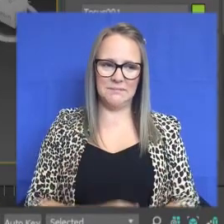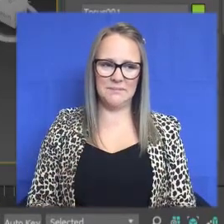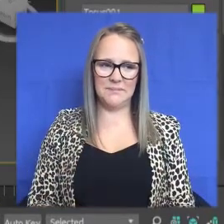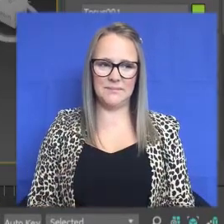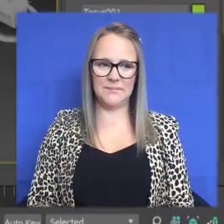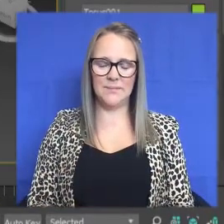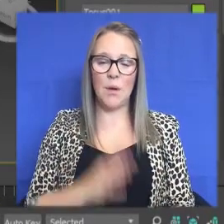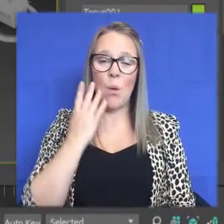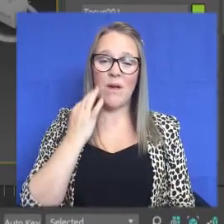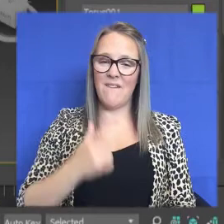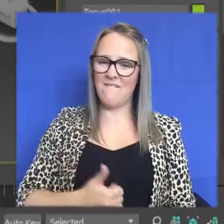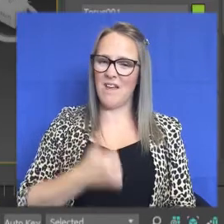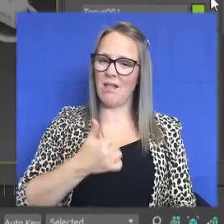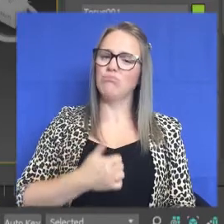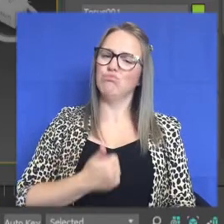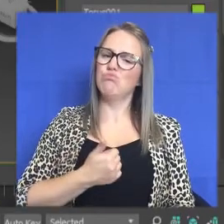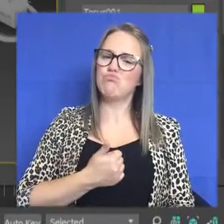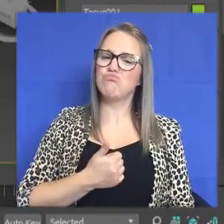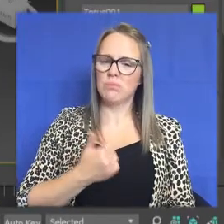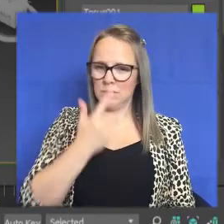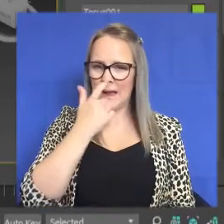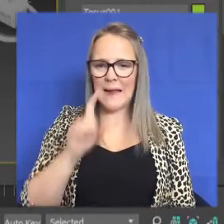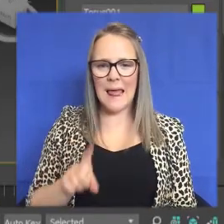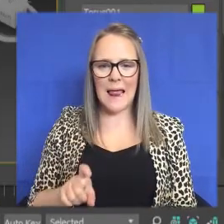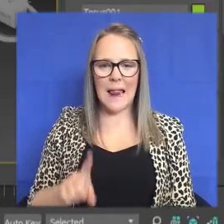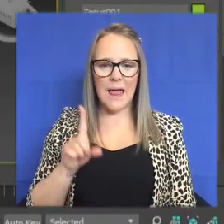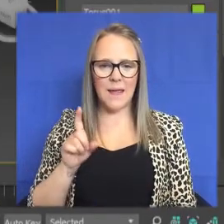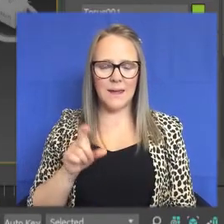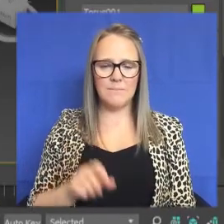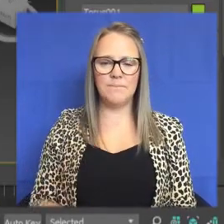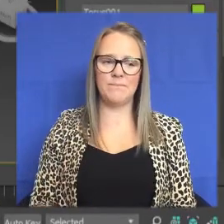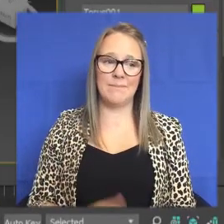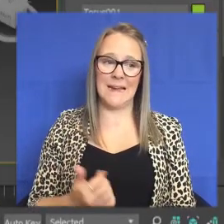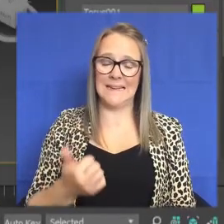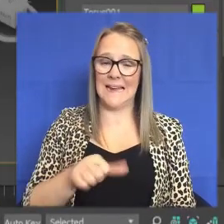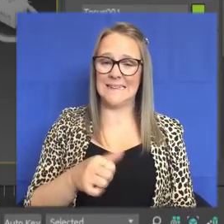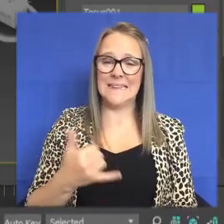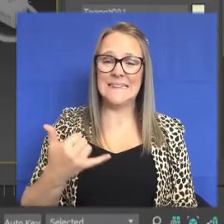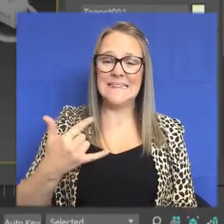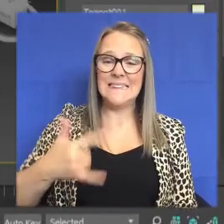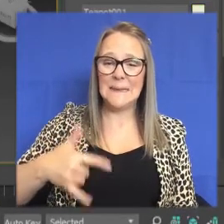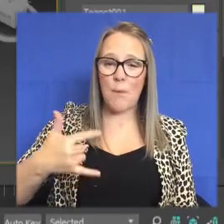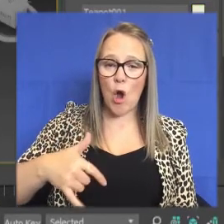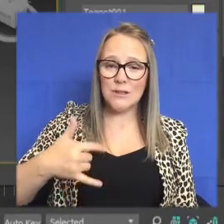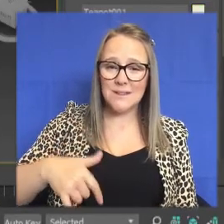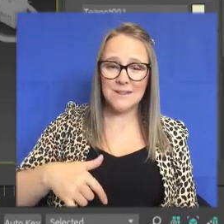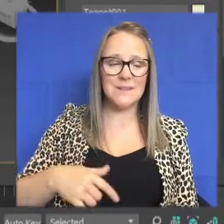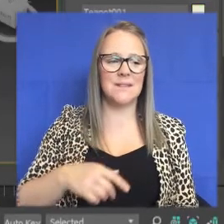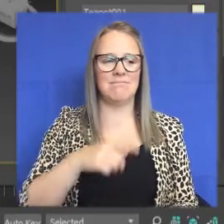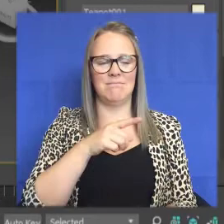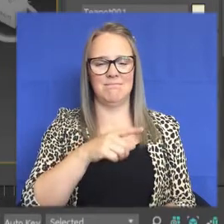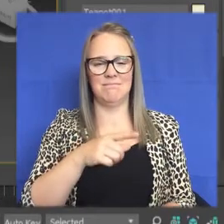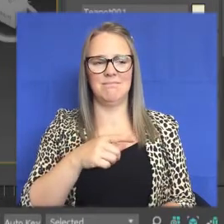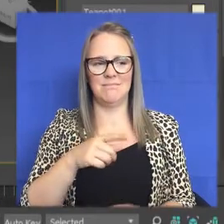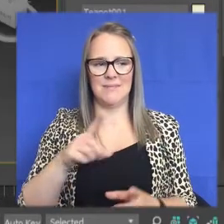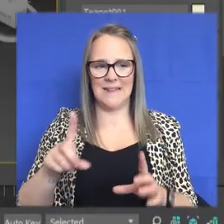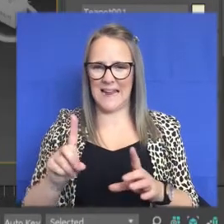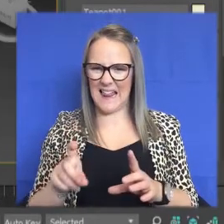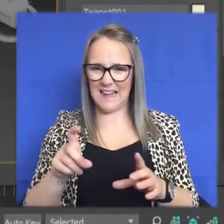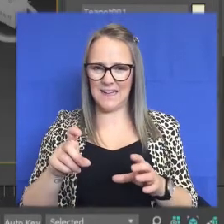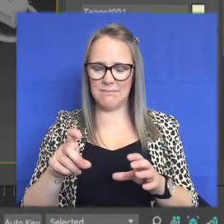you're happy, left click. Go to teapot, left click and hold, and create your